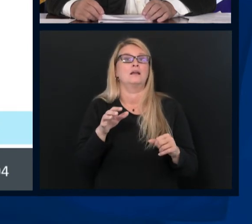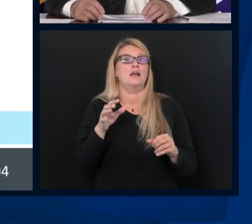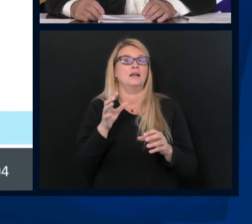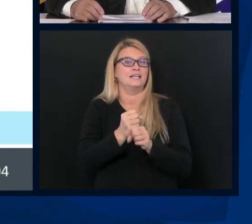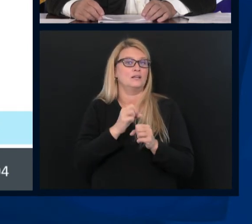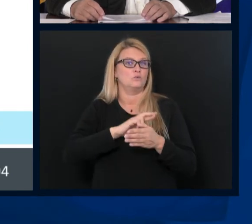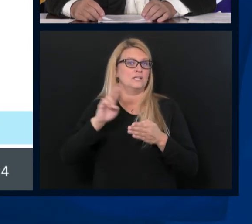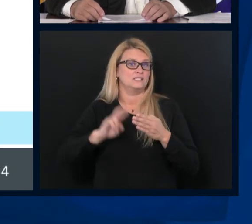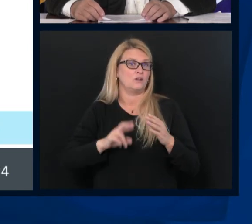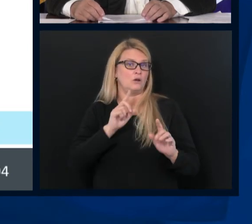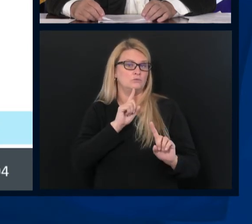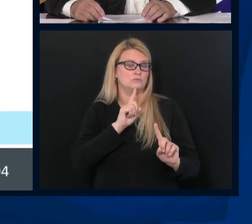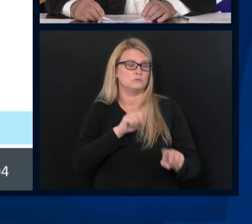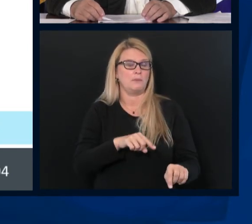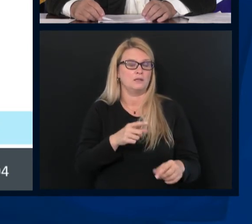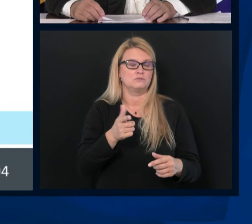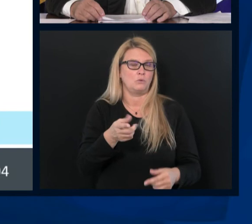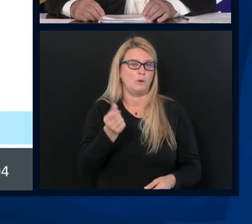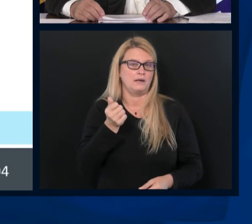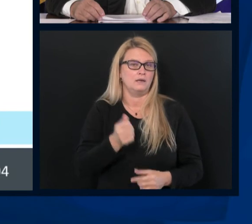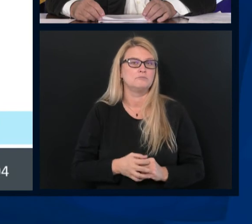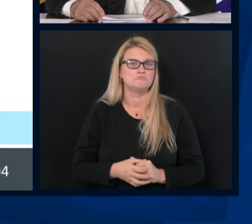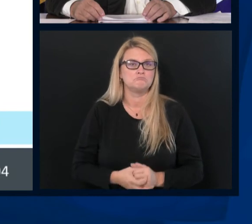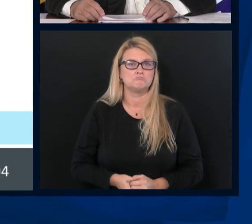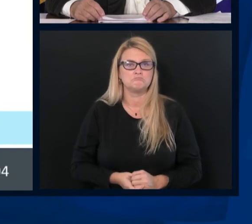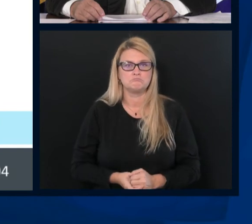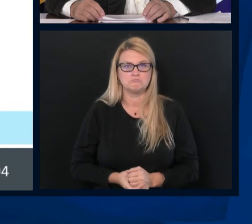result back very quickly.